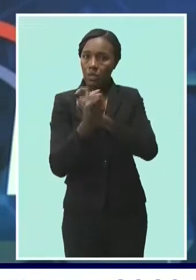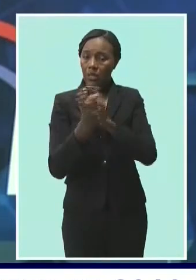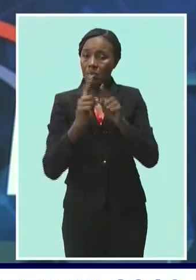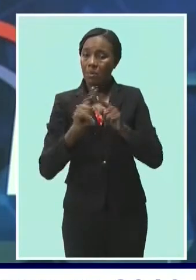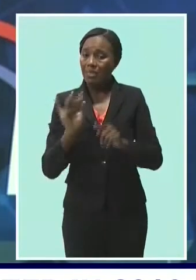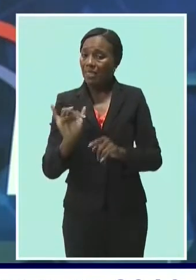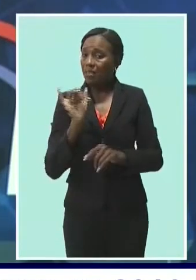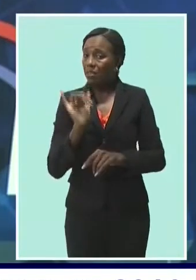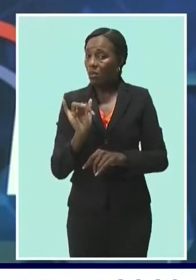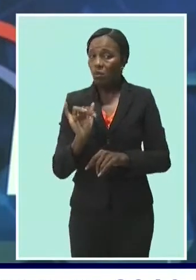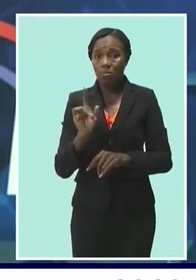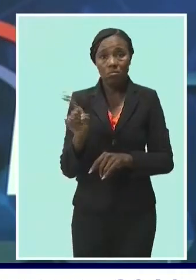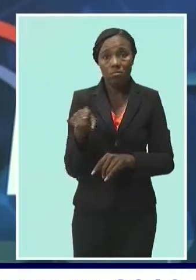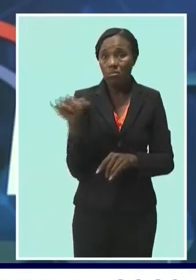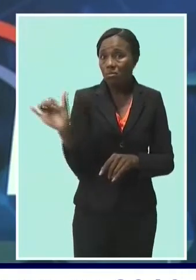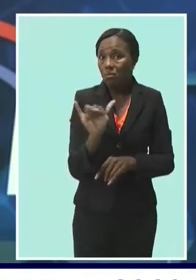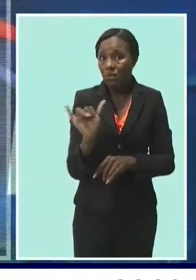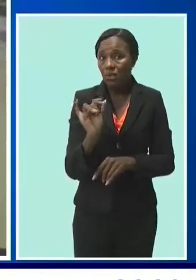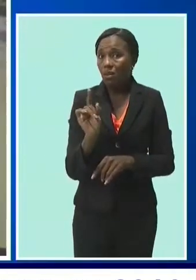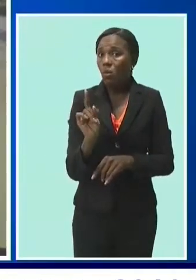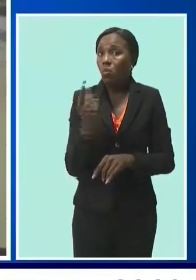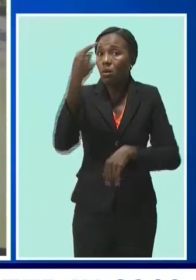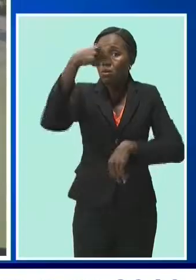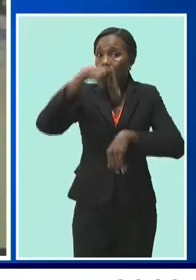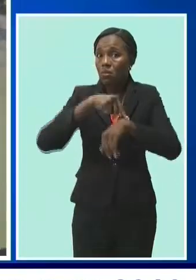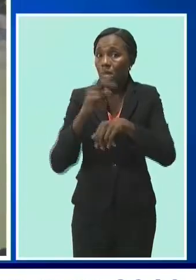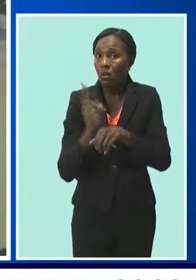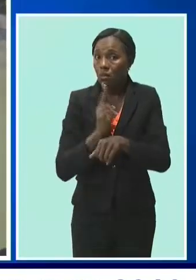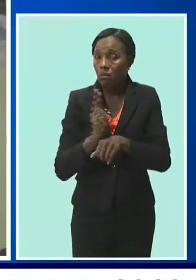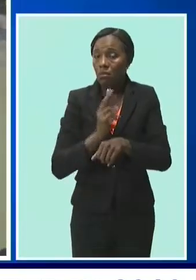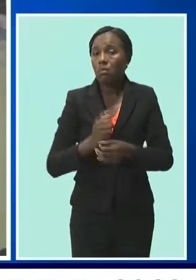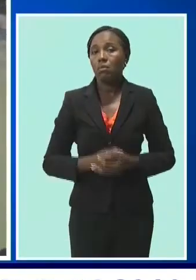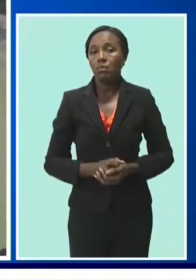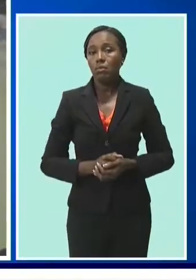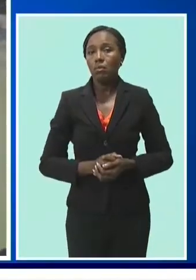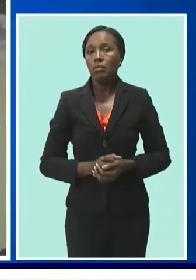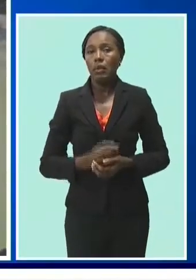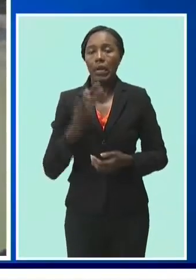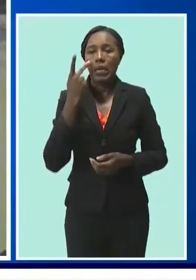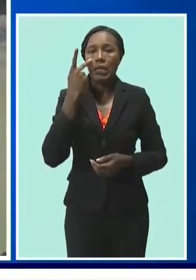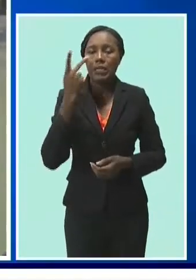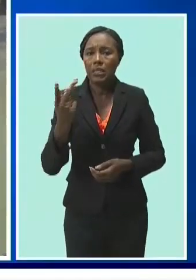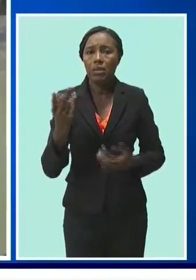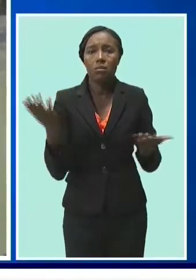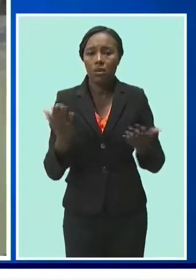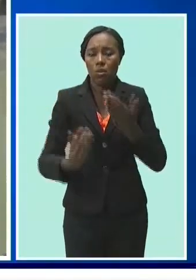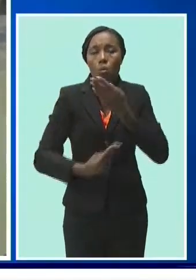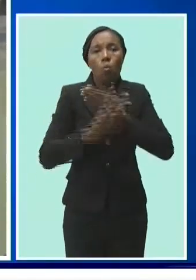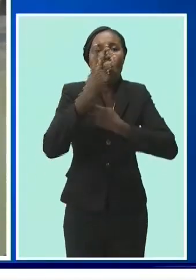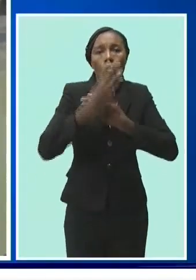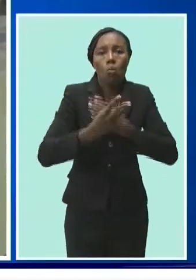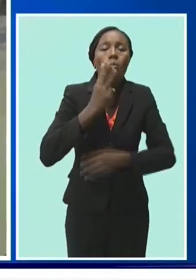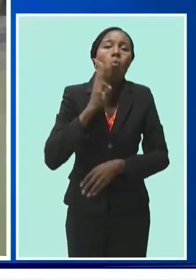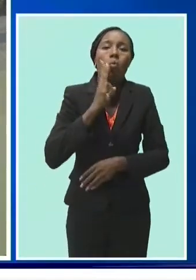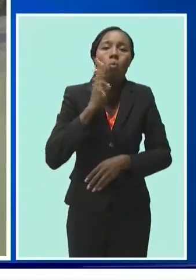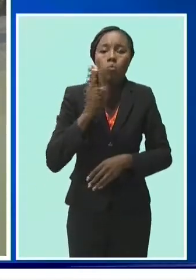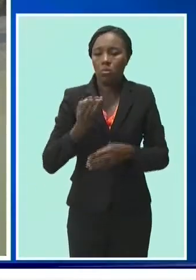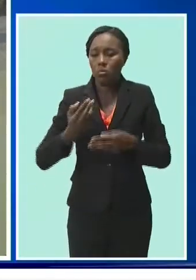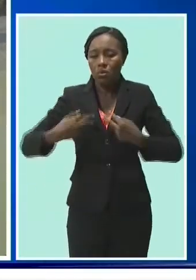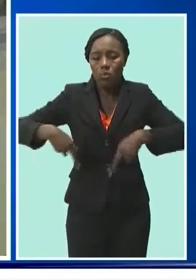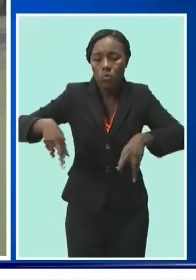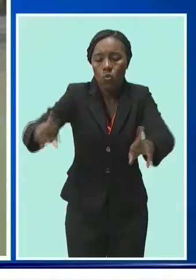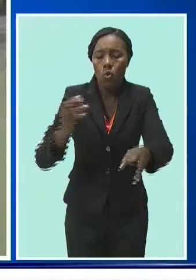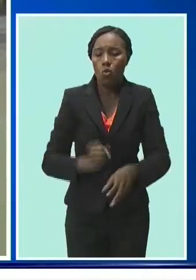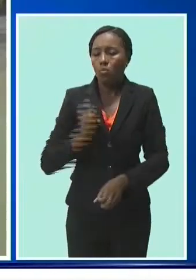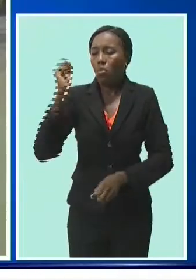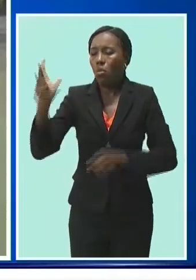are single-use. And already I'm starting to see them on the road in the water. So unfortunately, many individuals